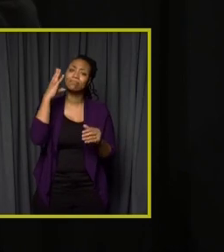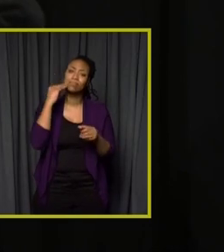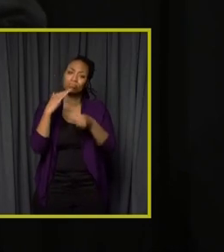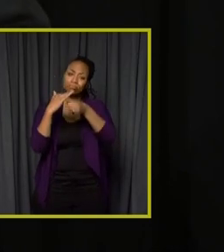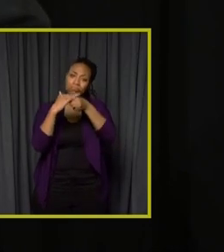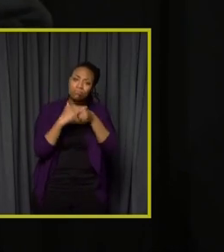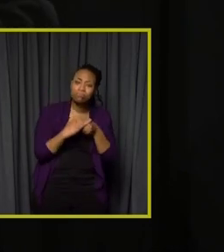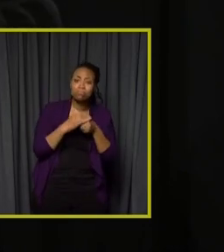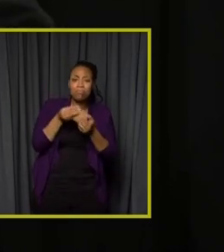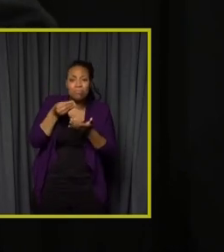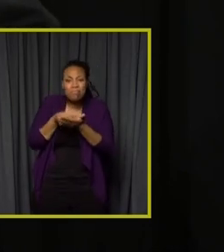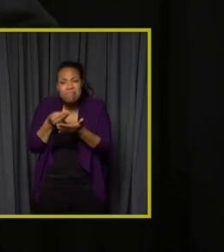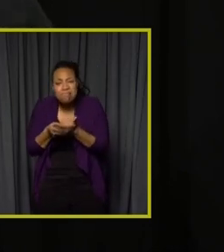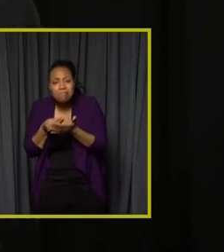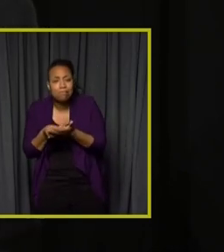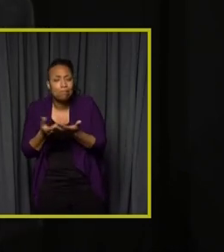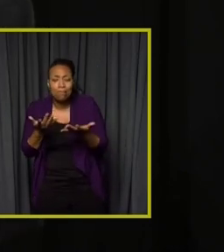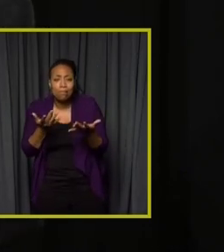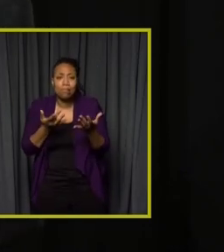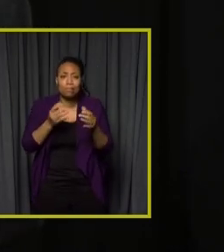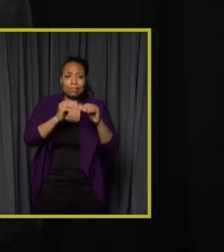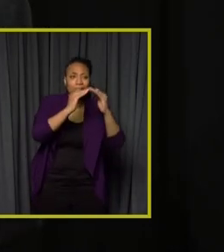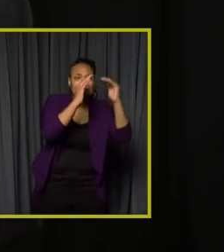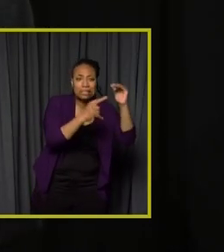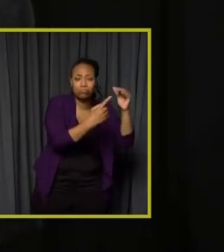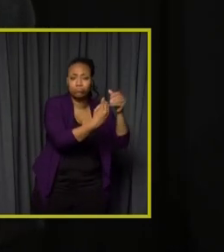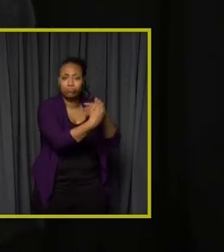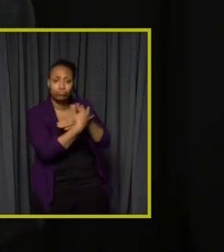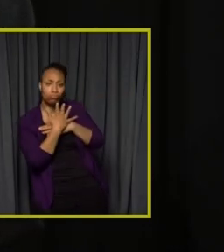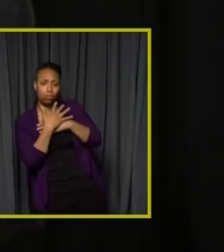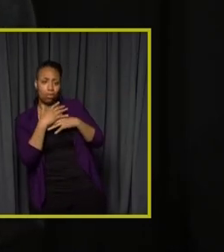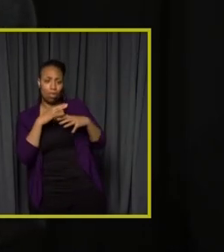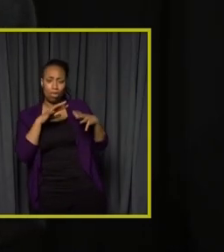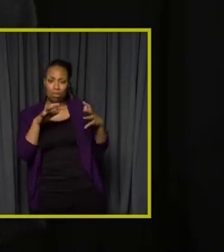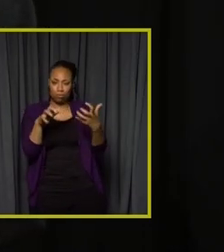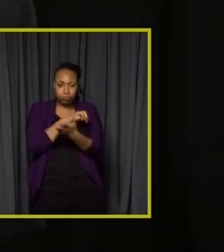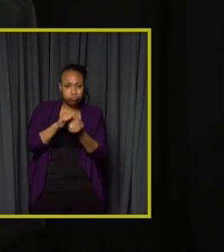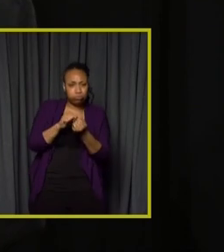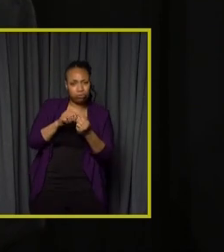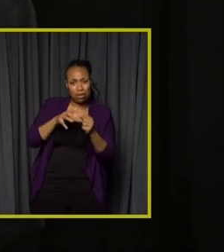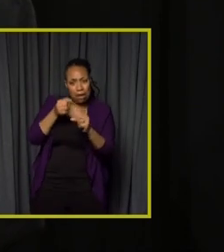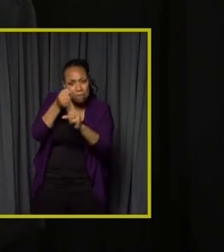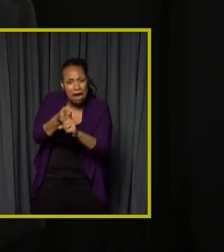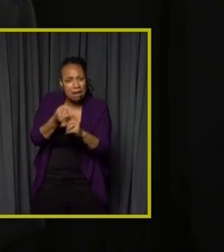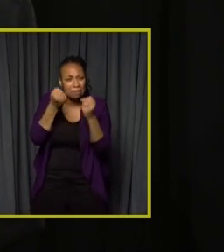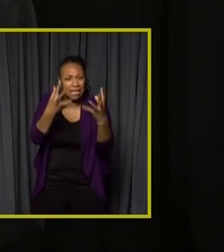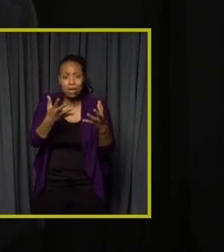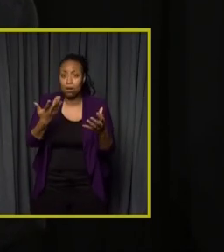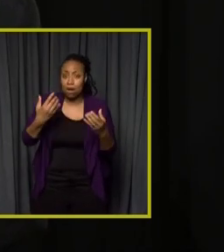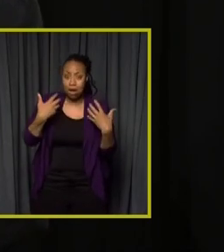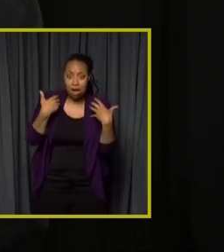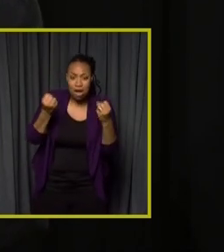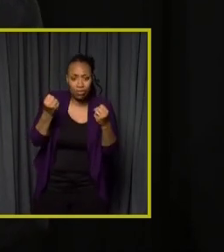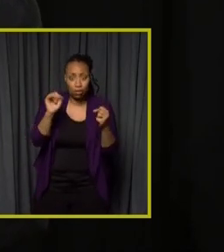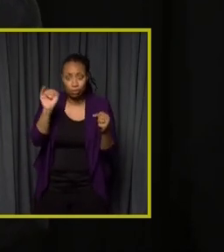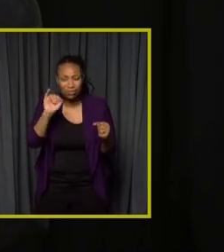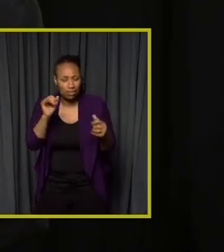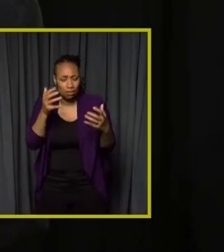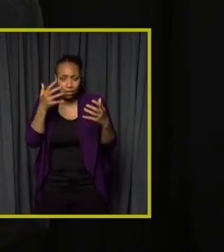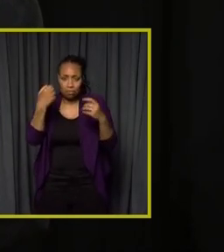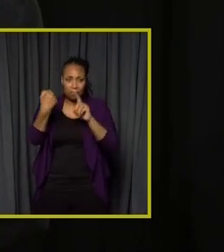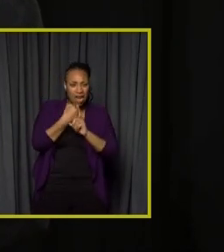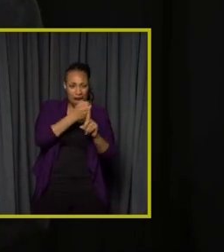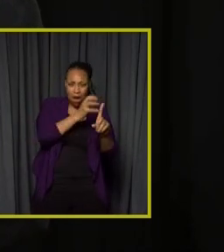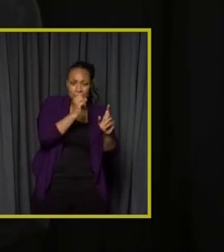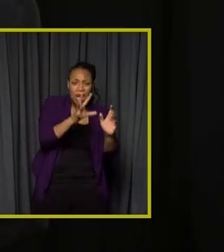systemic poverty, ecological devastation, denial of health care, the war economy, and the false moral narrative of